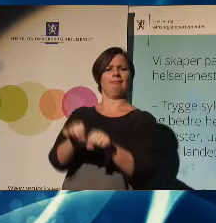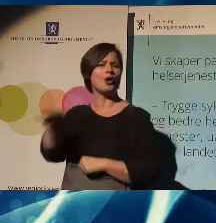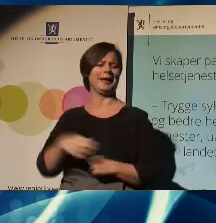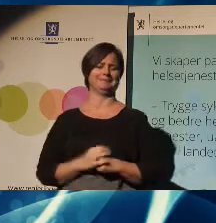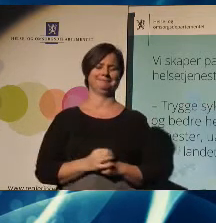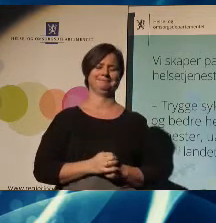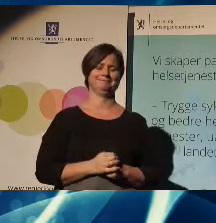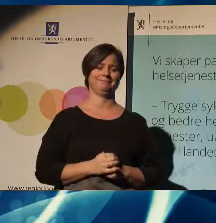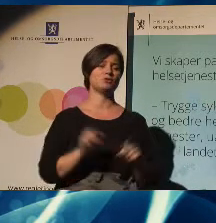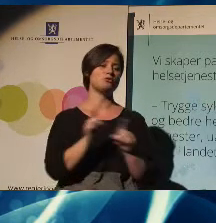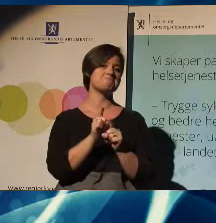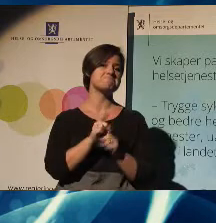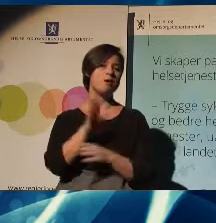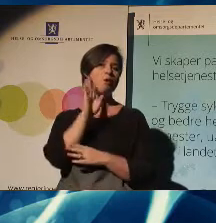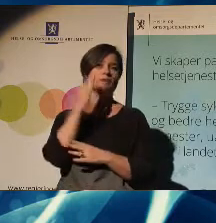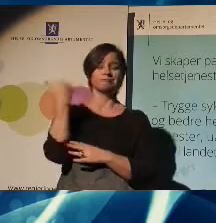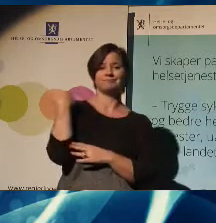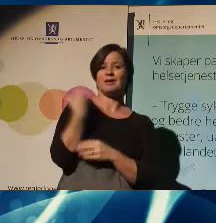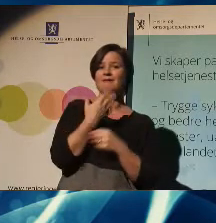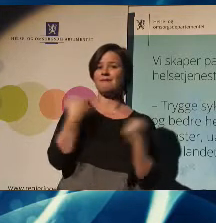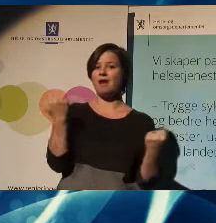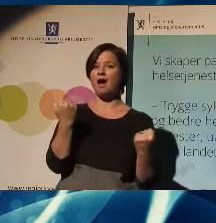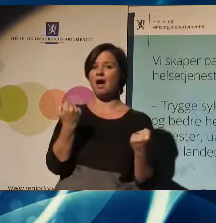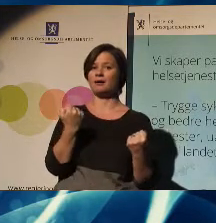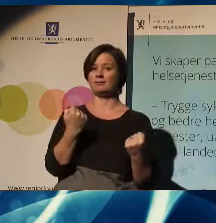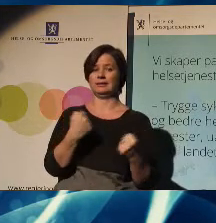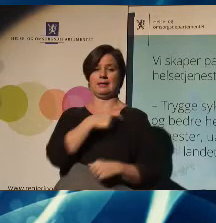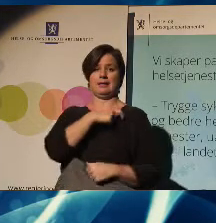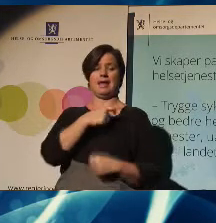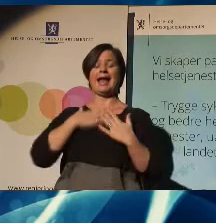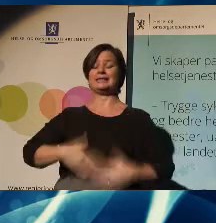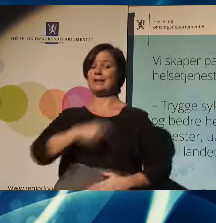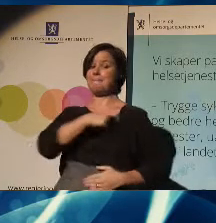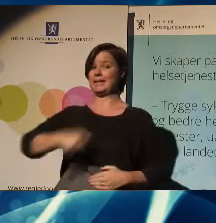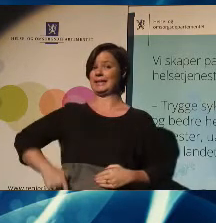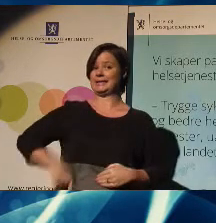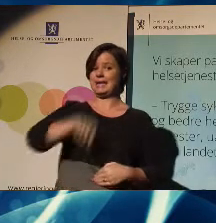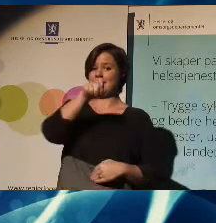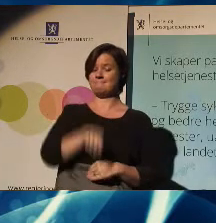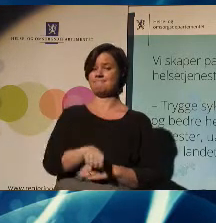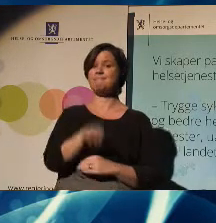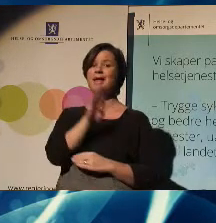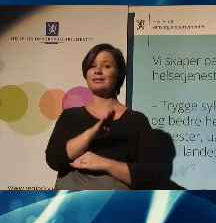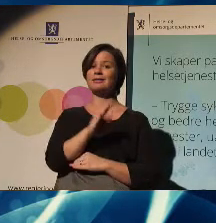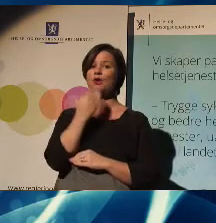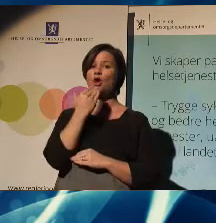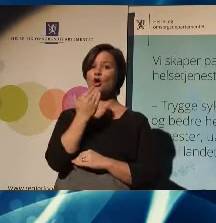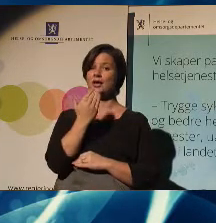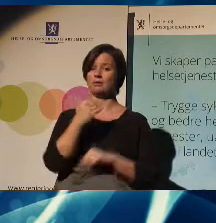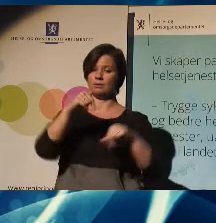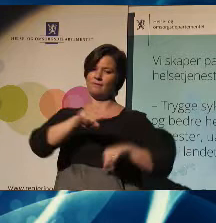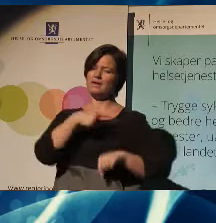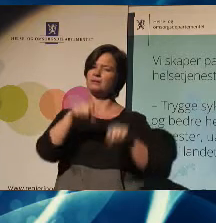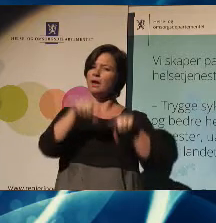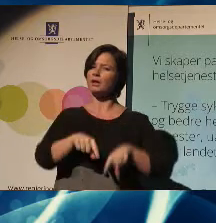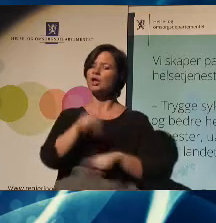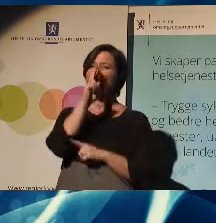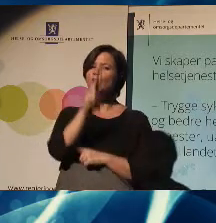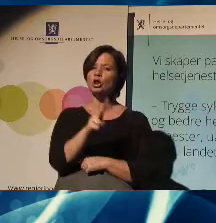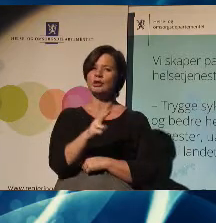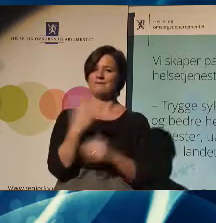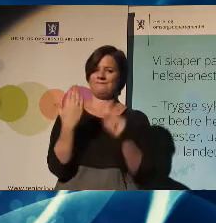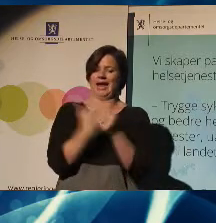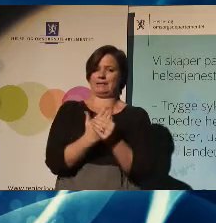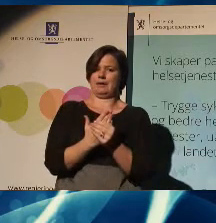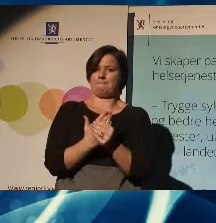as you've heard this morning from Bent Hoye, the Minister of Health, we are now opening a new chapter in our joint history, which is a